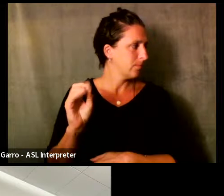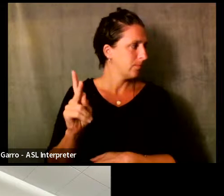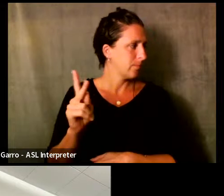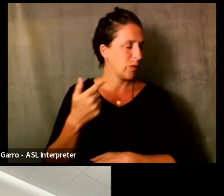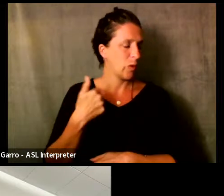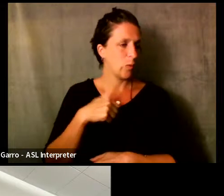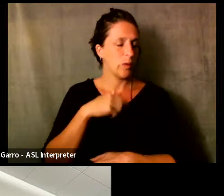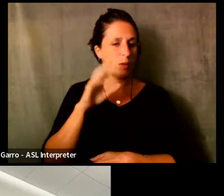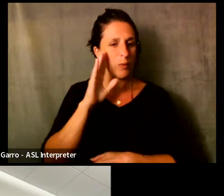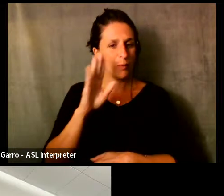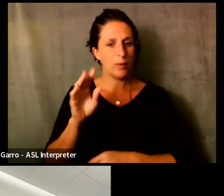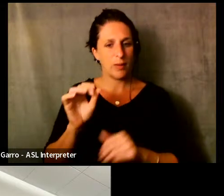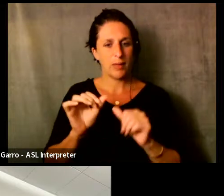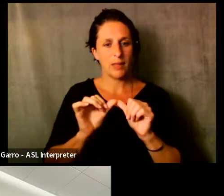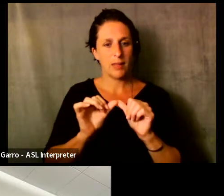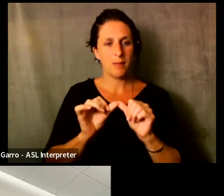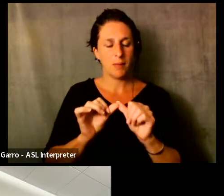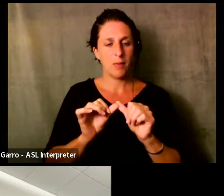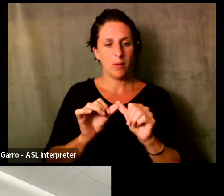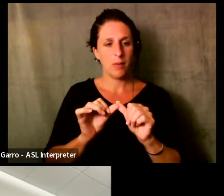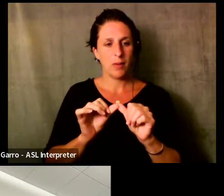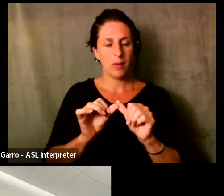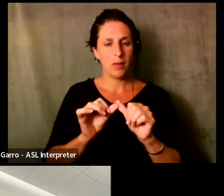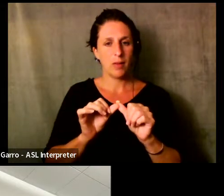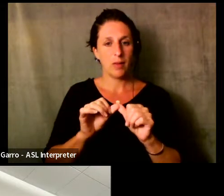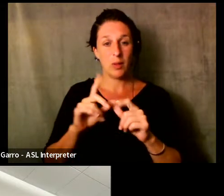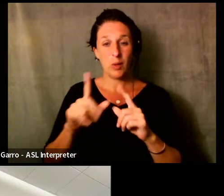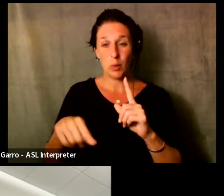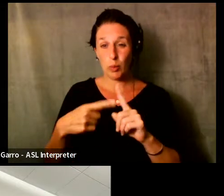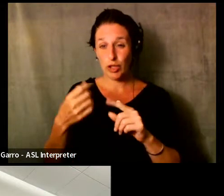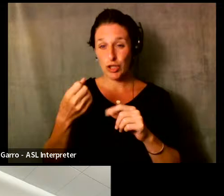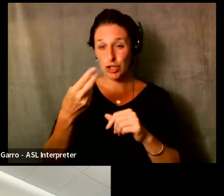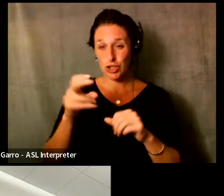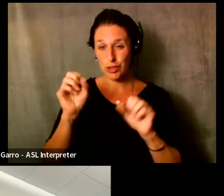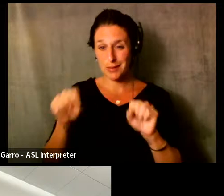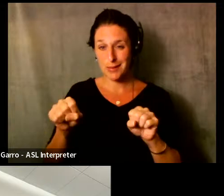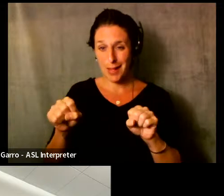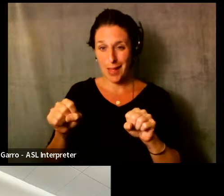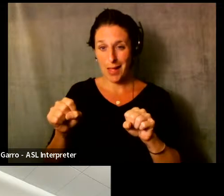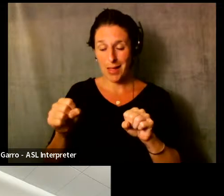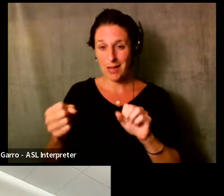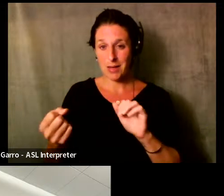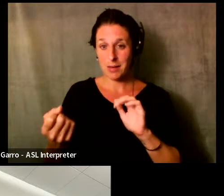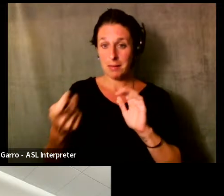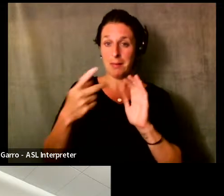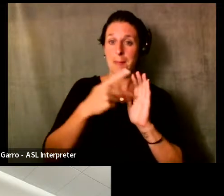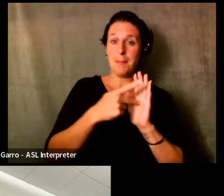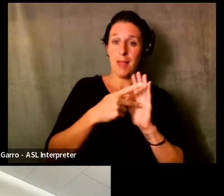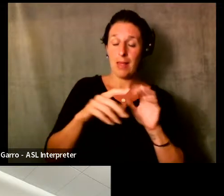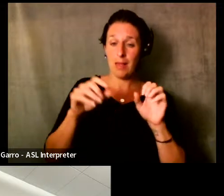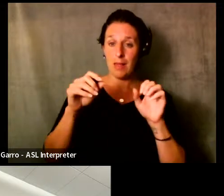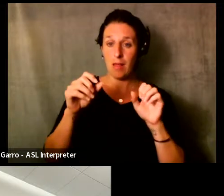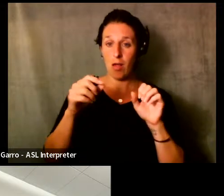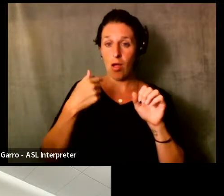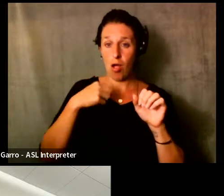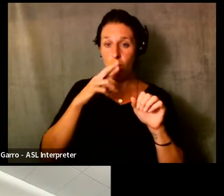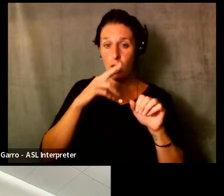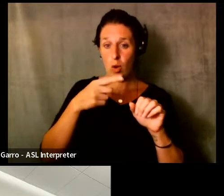going at the point when she is able to come back. Are we able to take